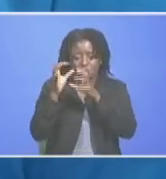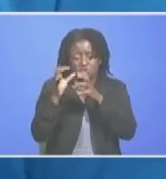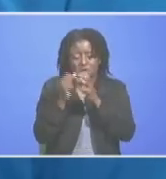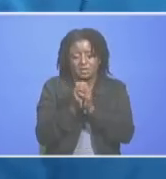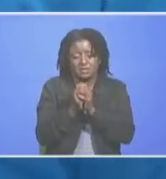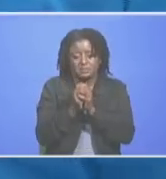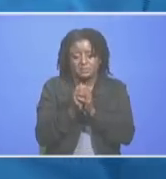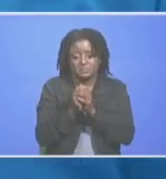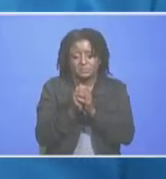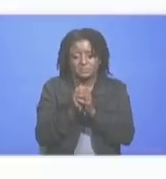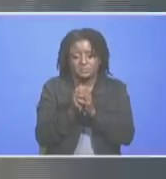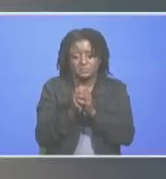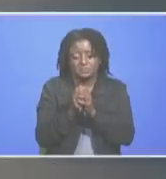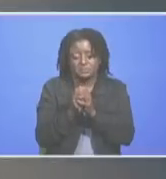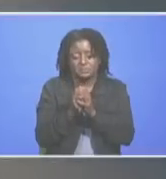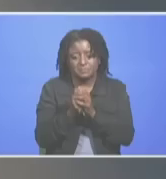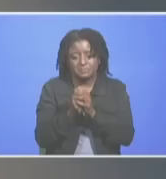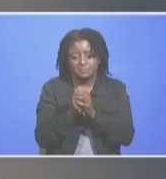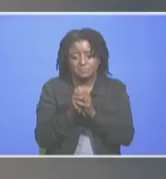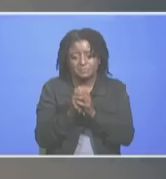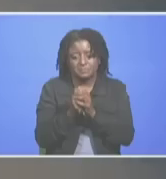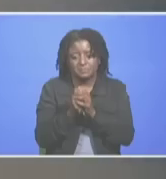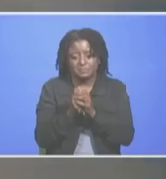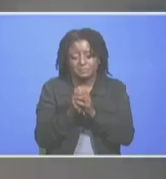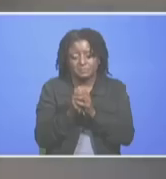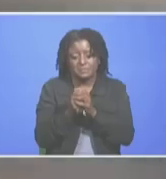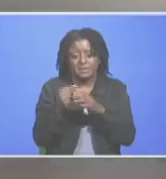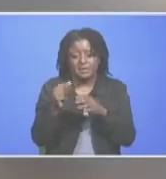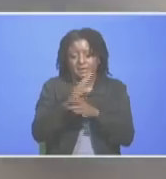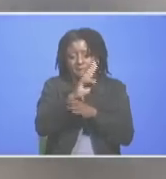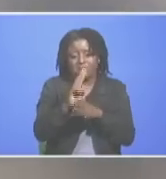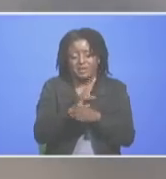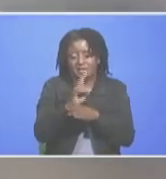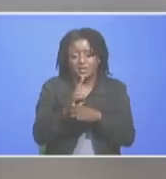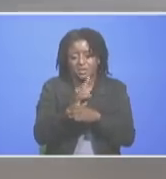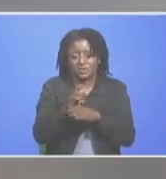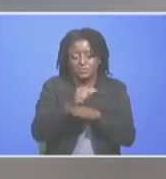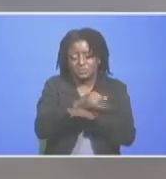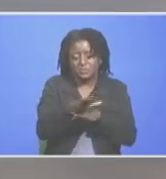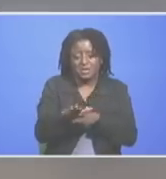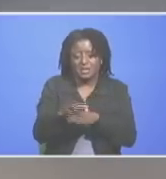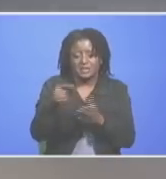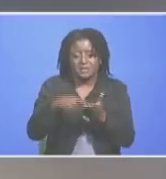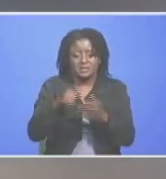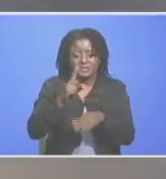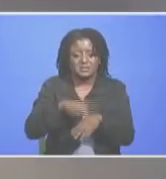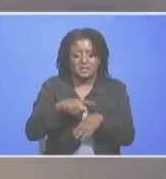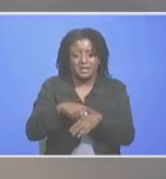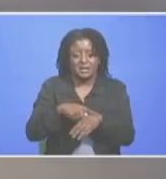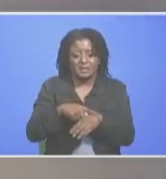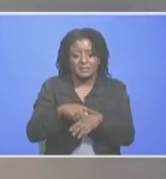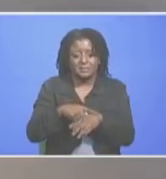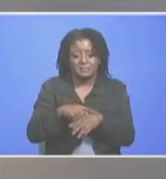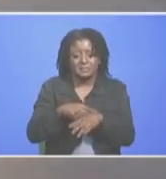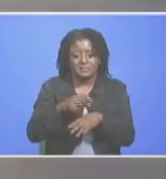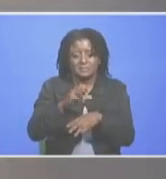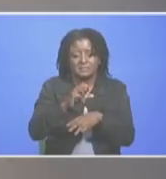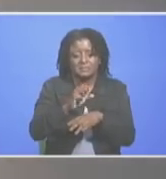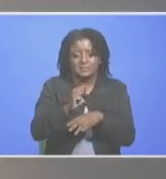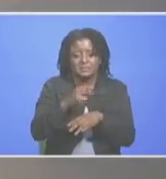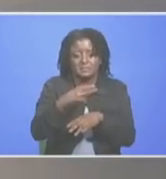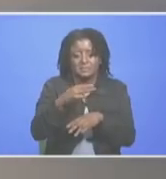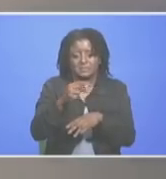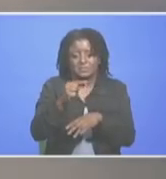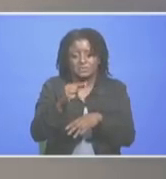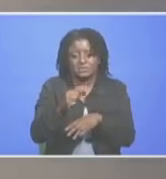one on Friday, too. A viral video making the rounds, and this time around, Shacking a Fool is taking center stage